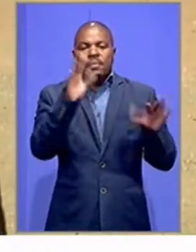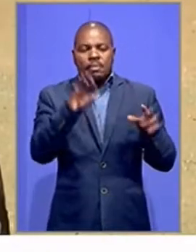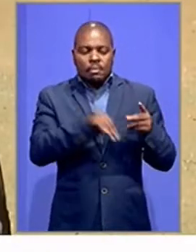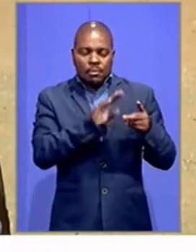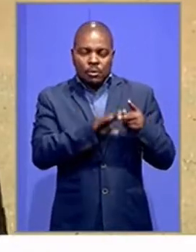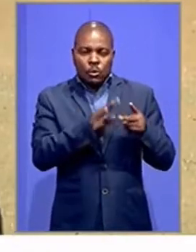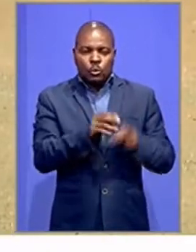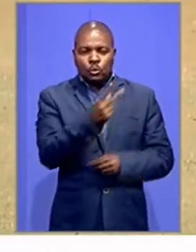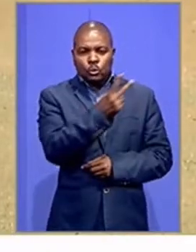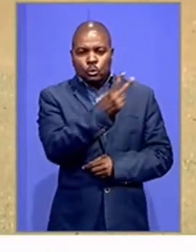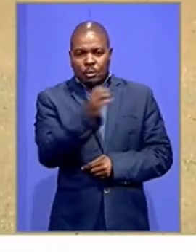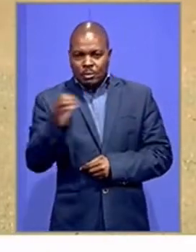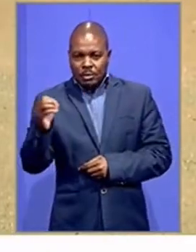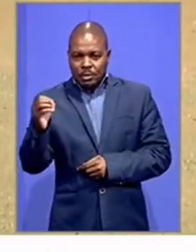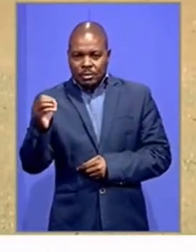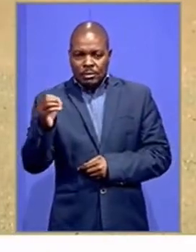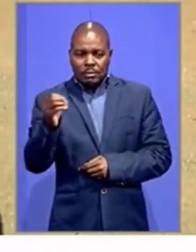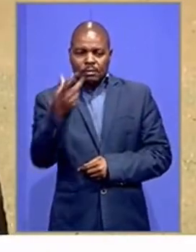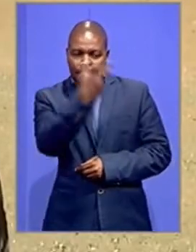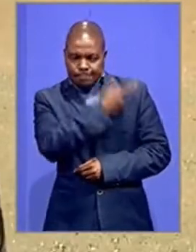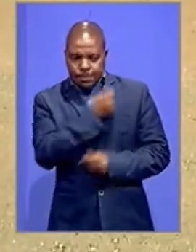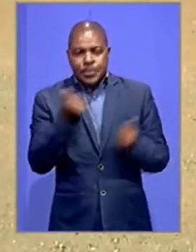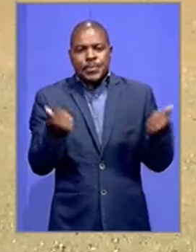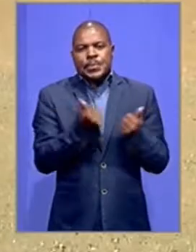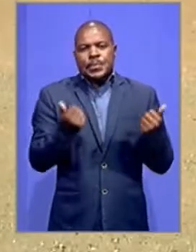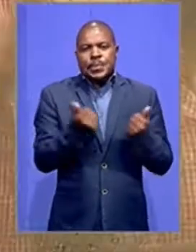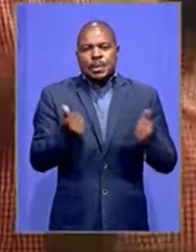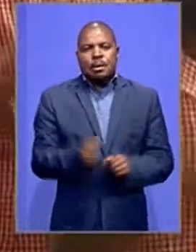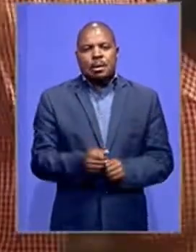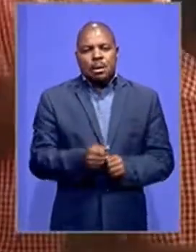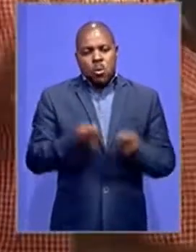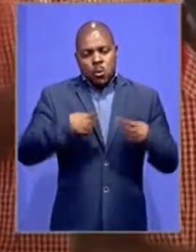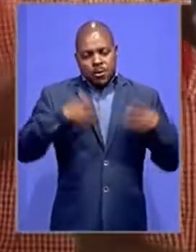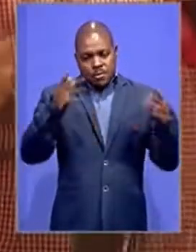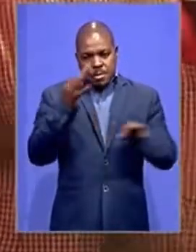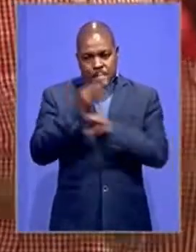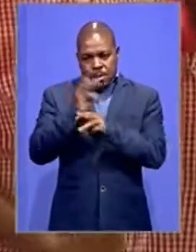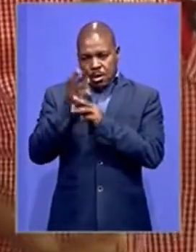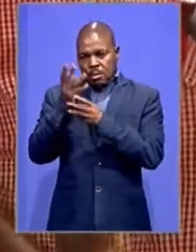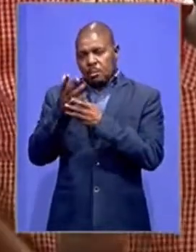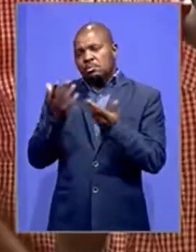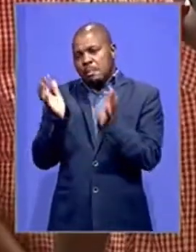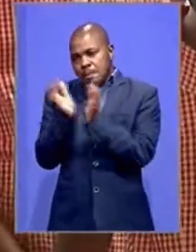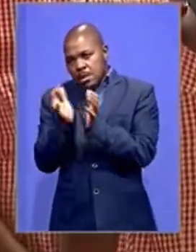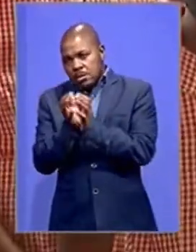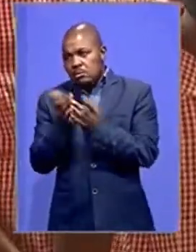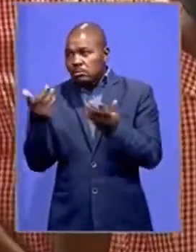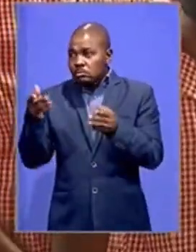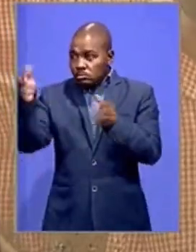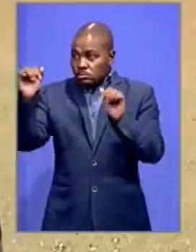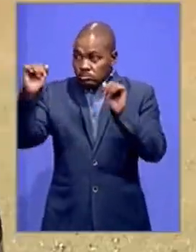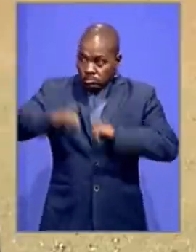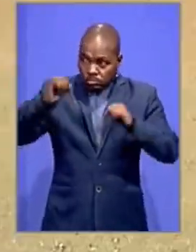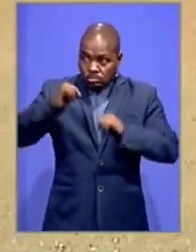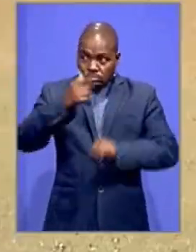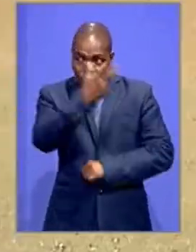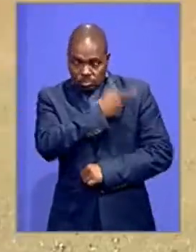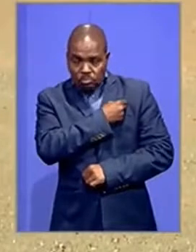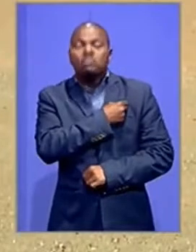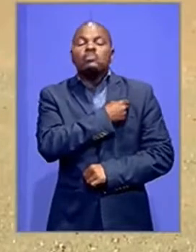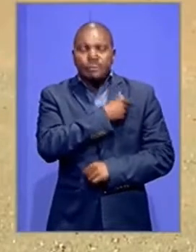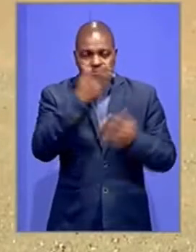about 200 of them have been vaccinated, and we held a meeting with parents to give consent for learners to be